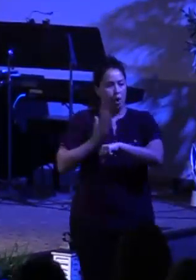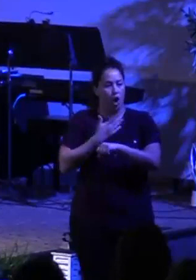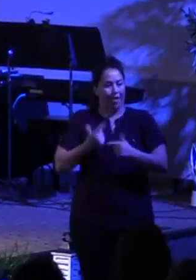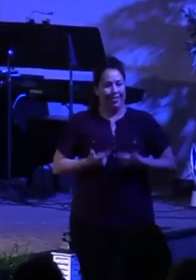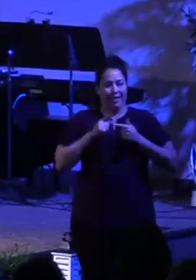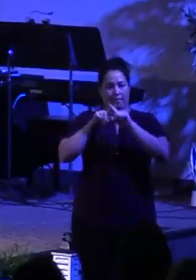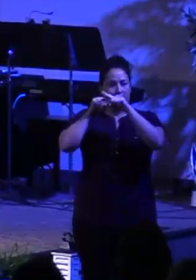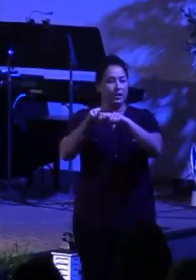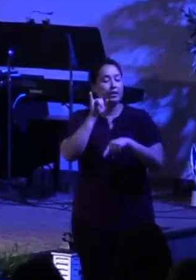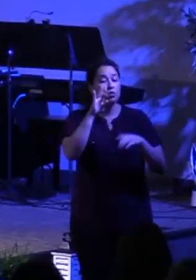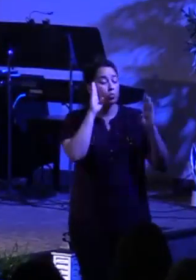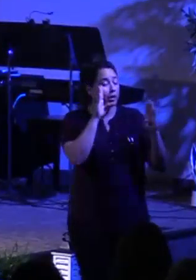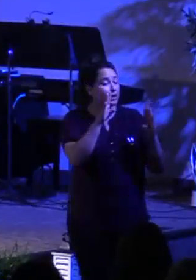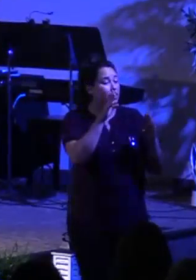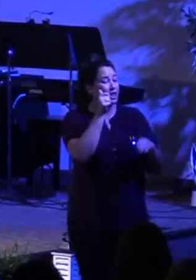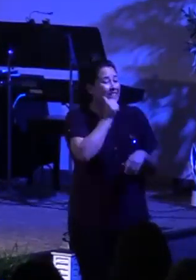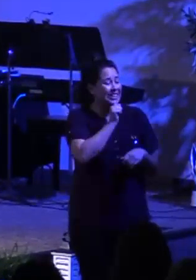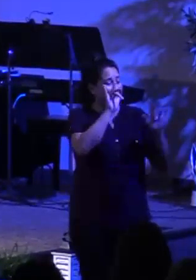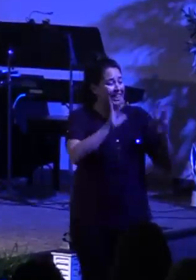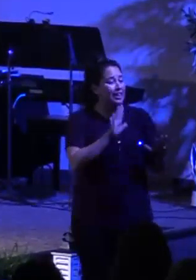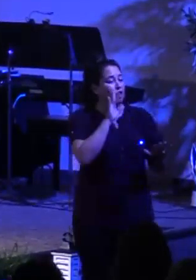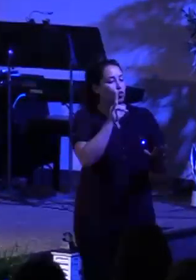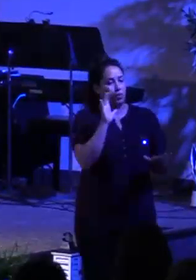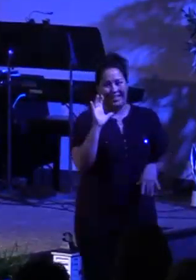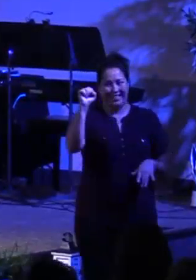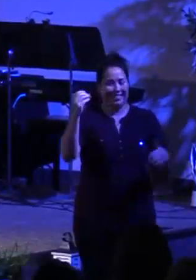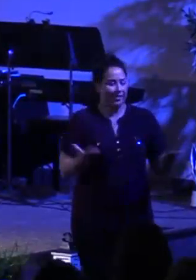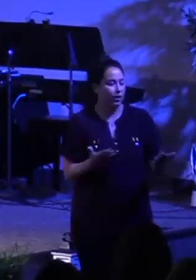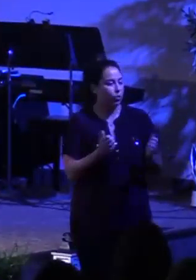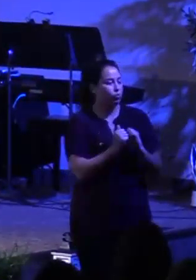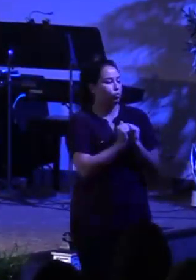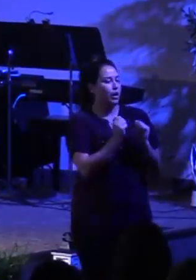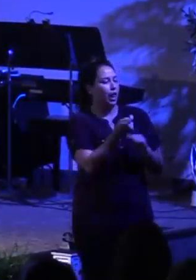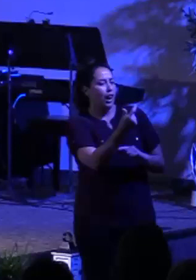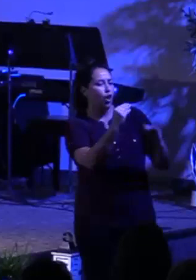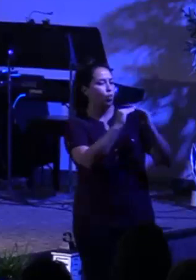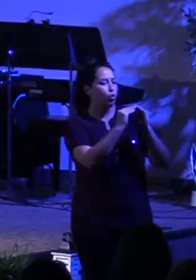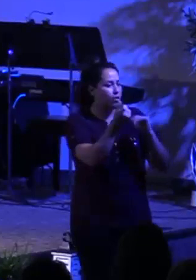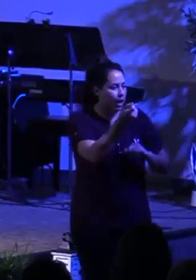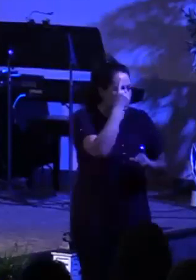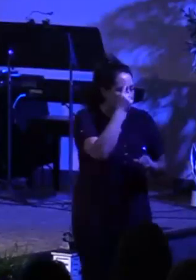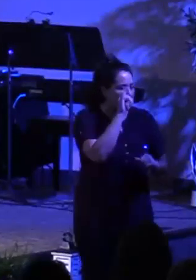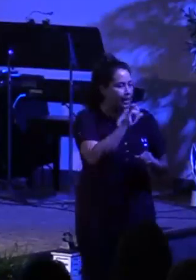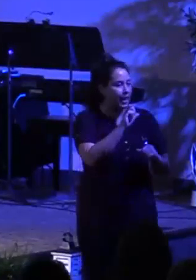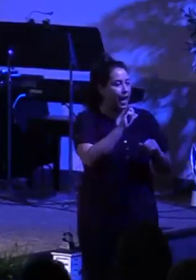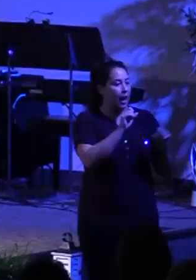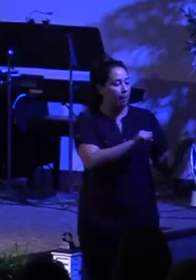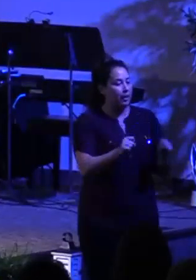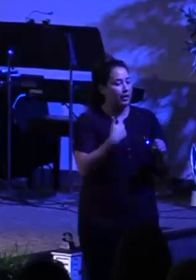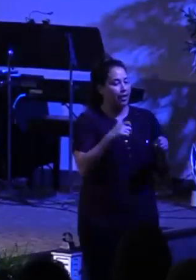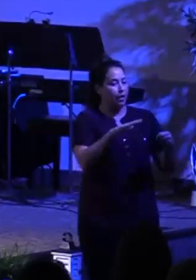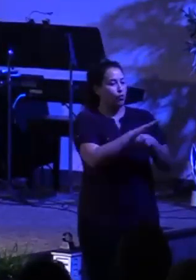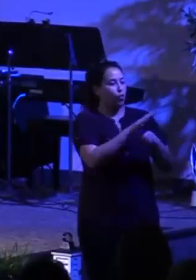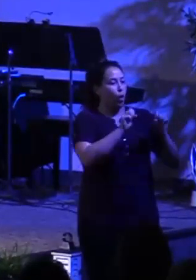you'll walk away every Sunday with a little bit more understanding, capacity to see the